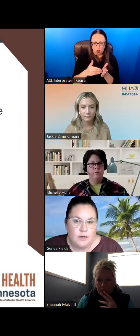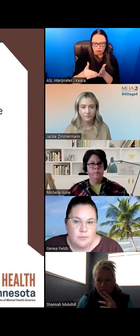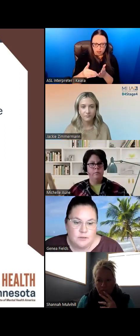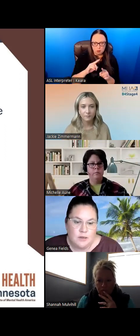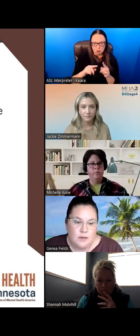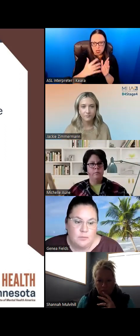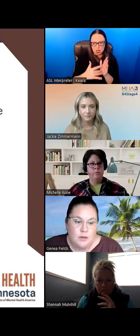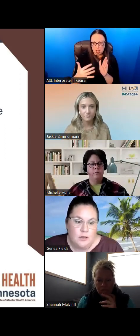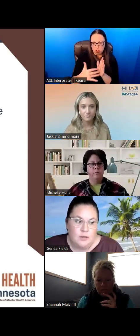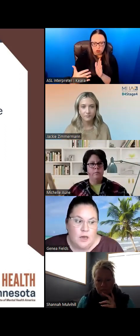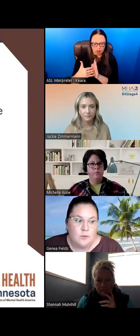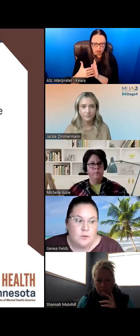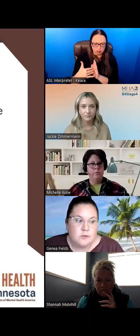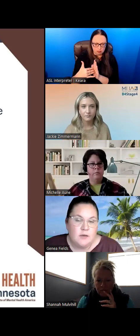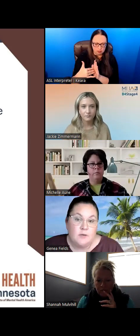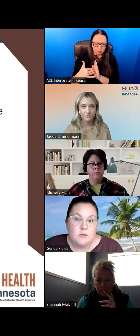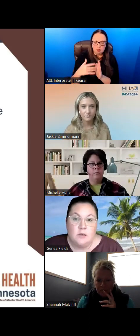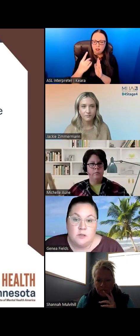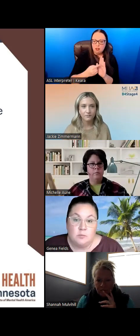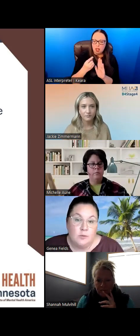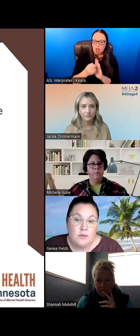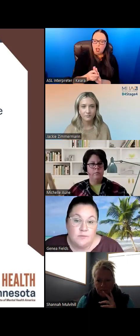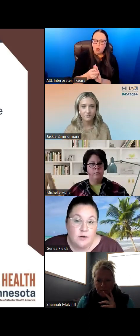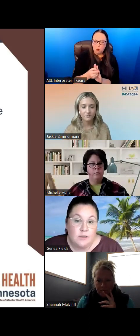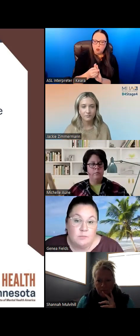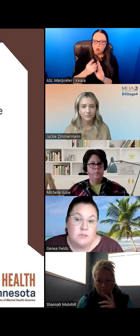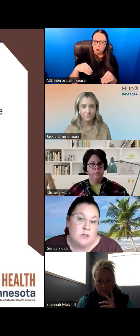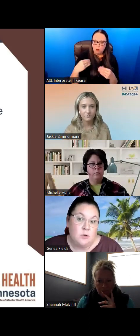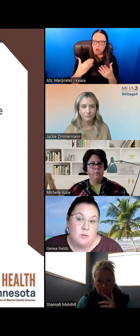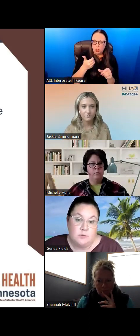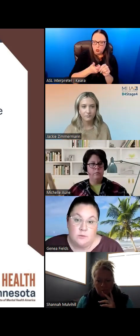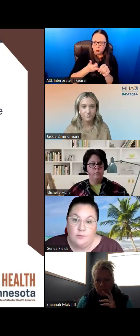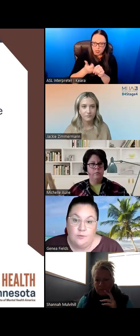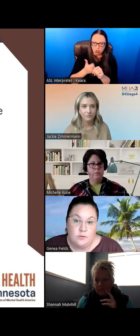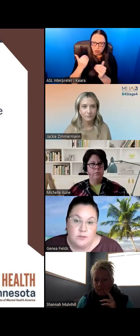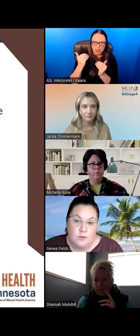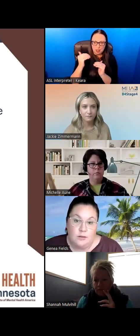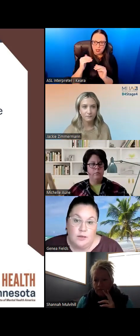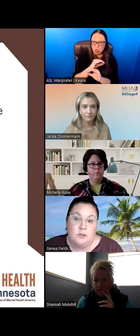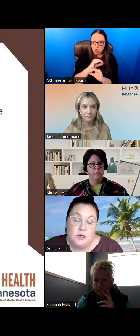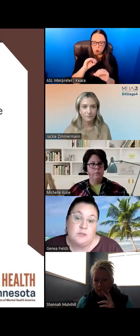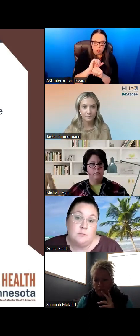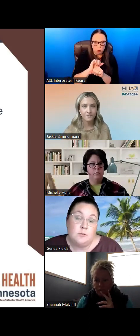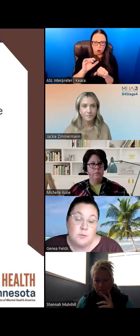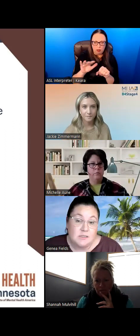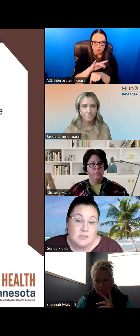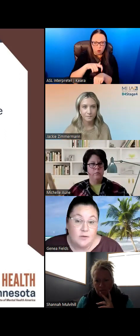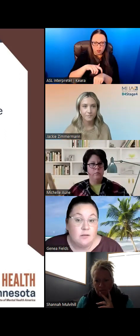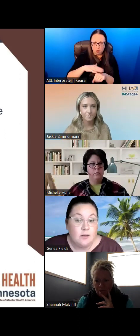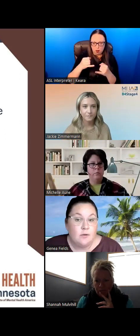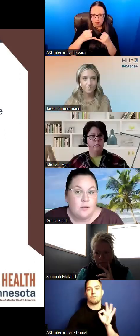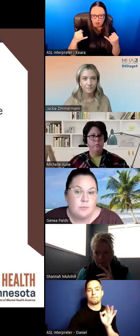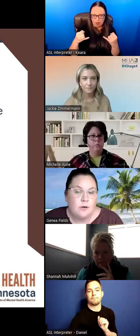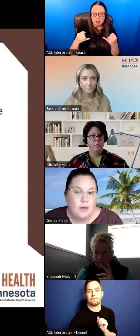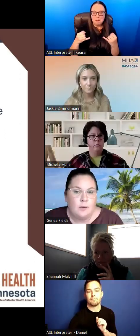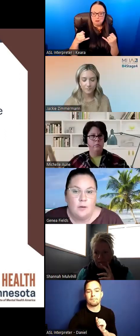from time to time. The hours given to each employee is very limited. Nobody is working full-time on the line just specifically